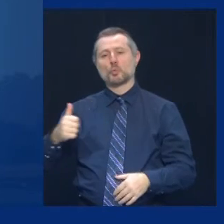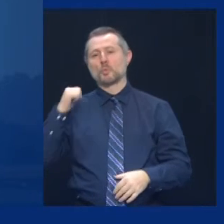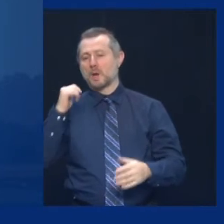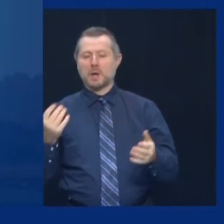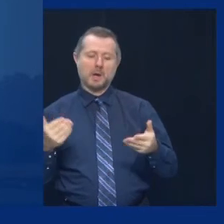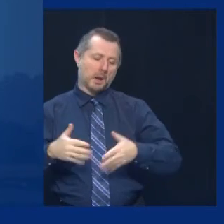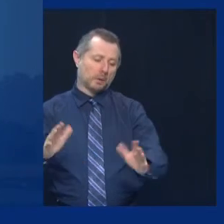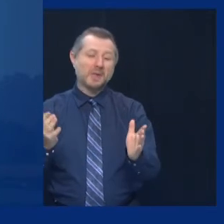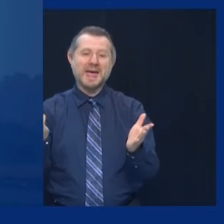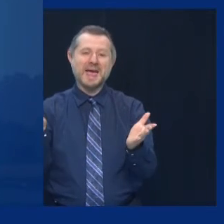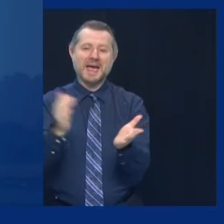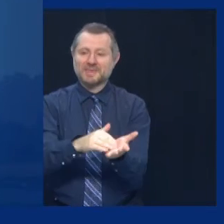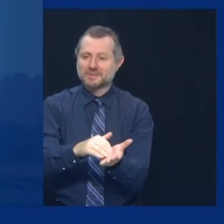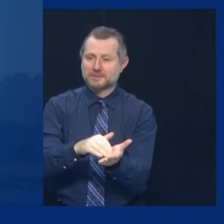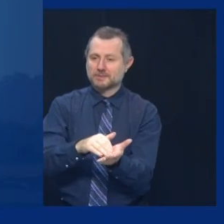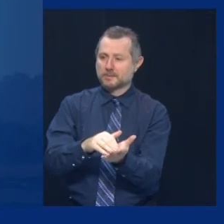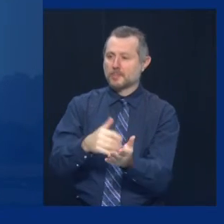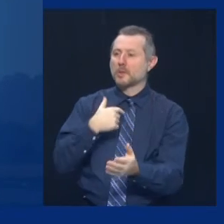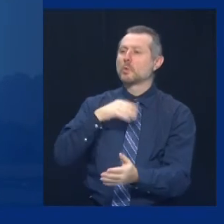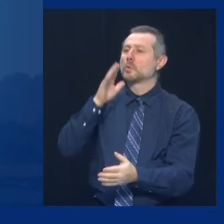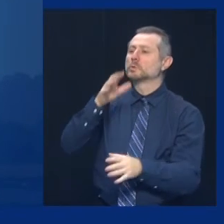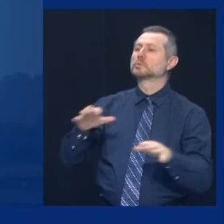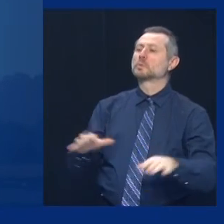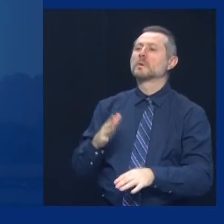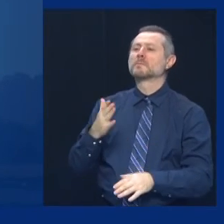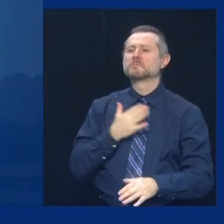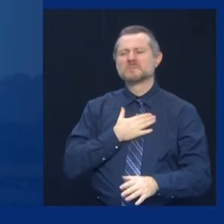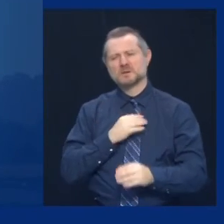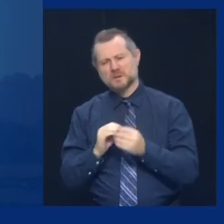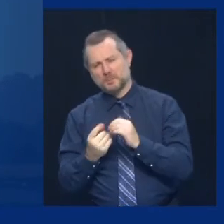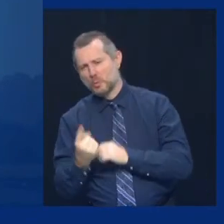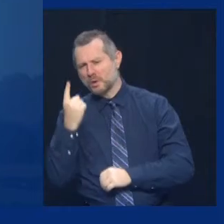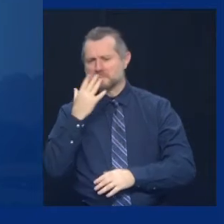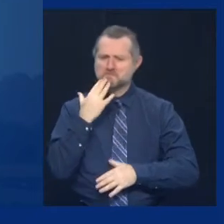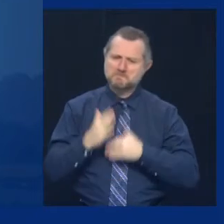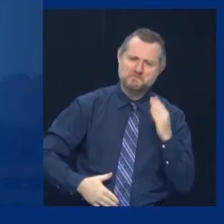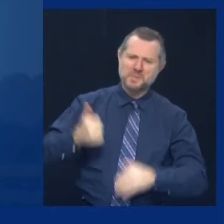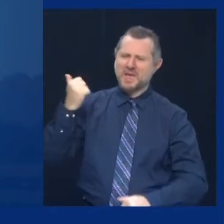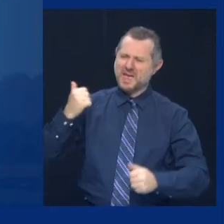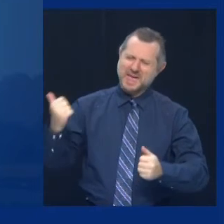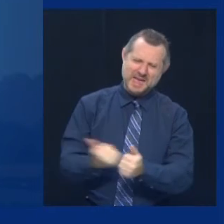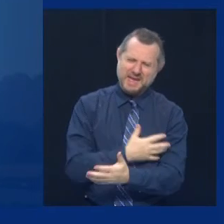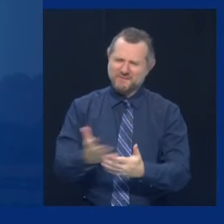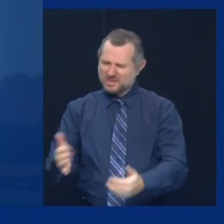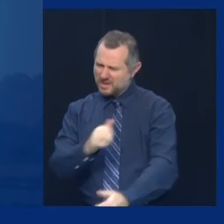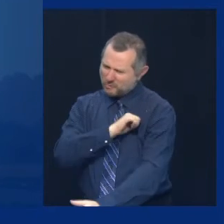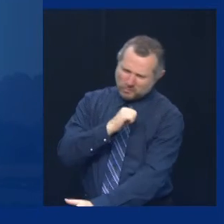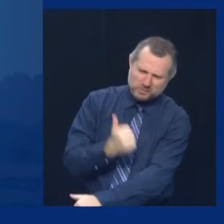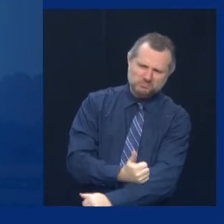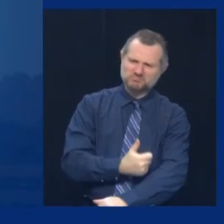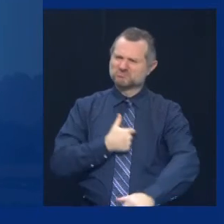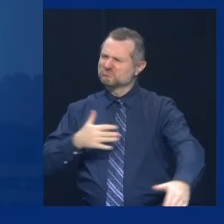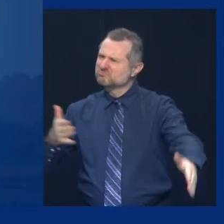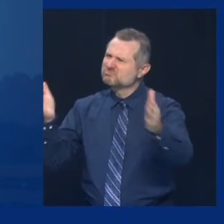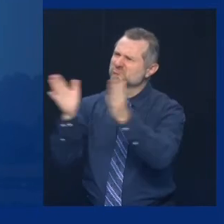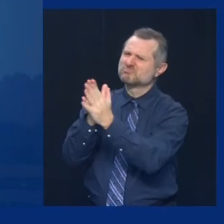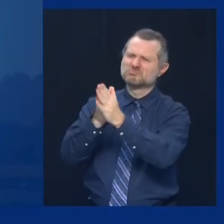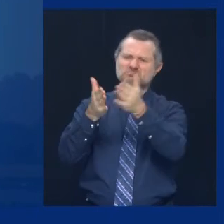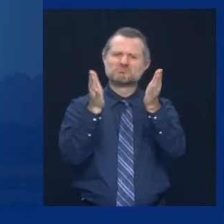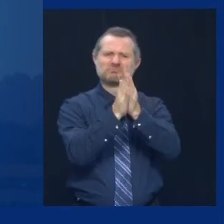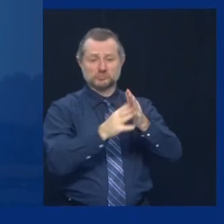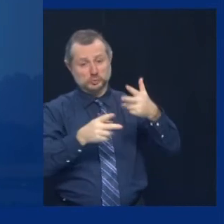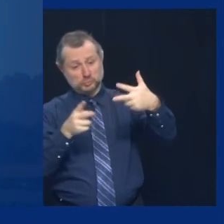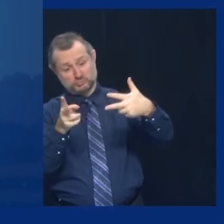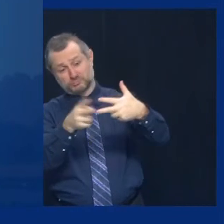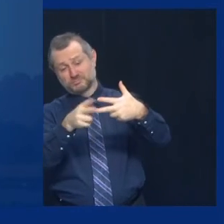will try my best to do everything within my power. I asked the other two airlines to follow the lead